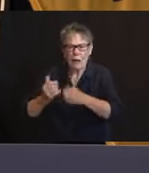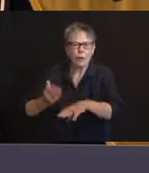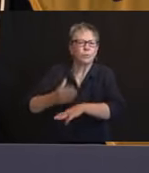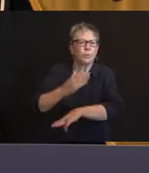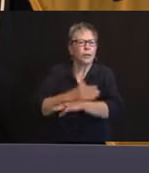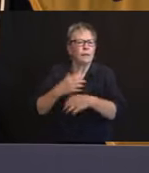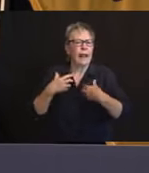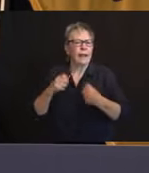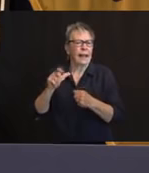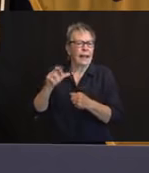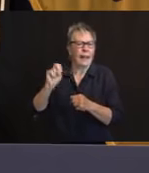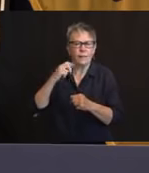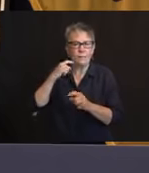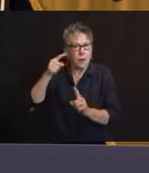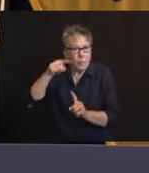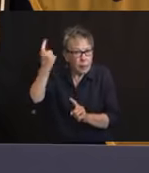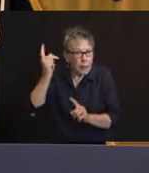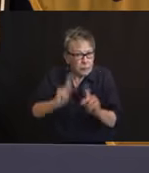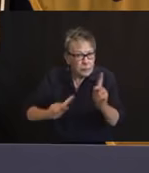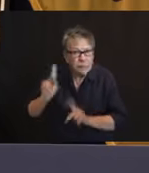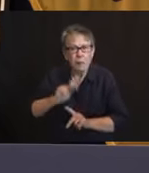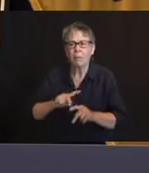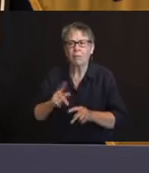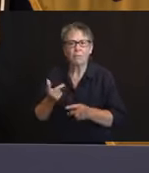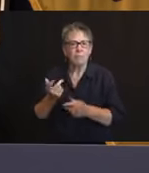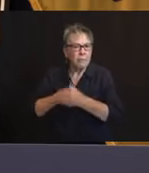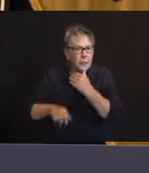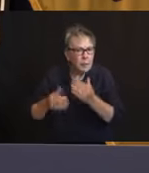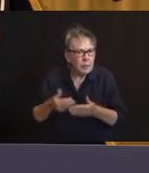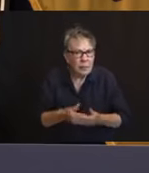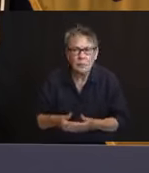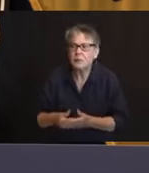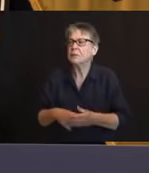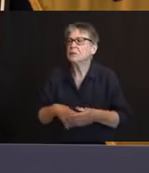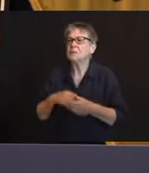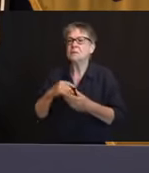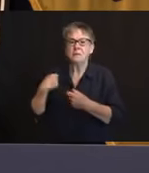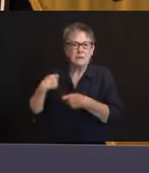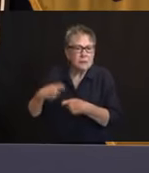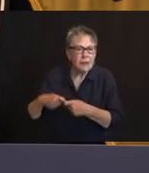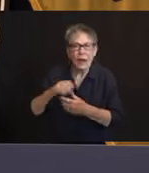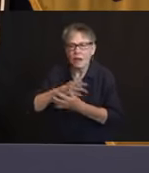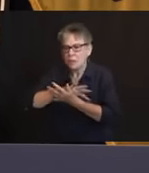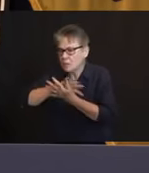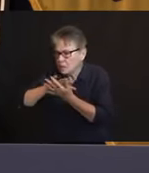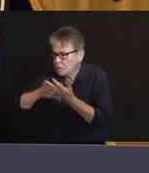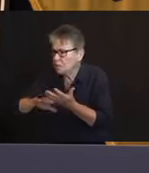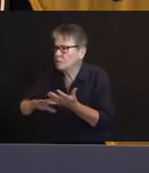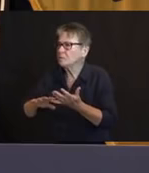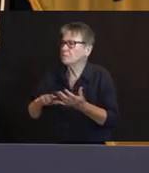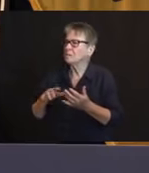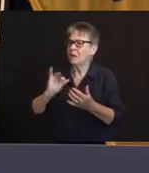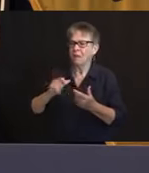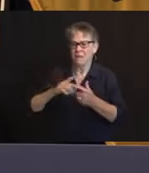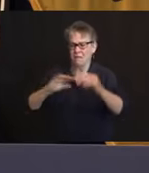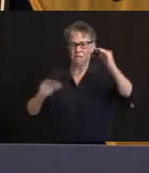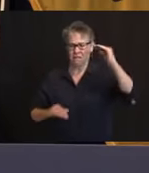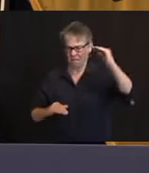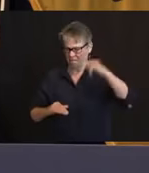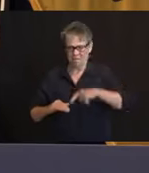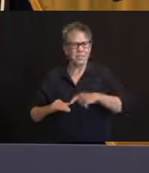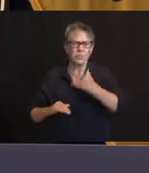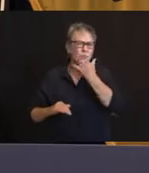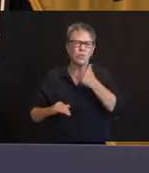of this pandemic. And how do we get more equity in whether it's workforce development,